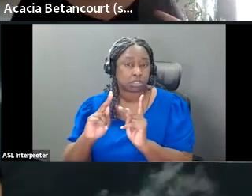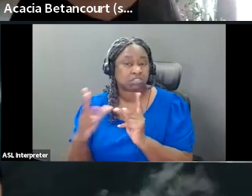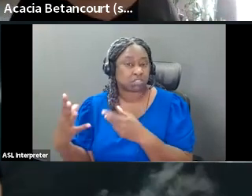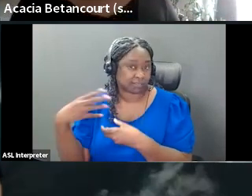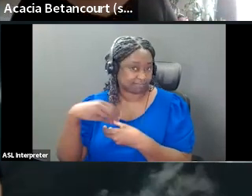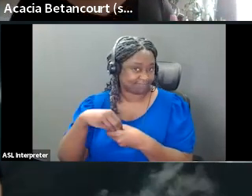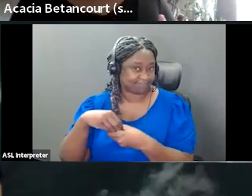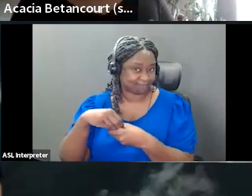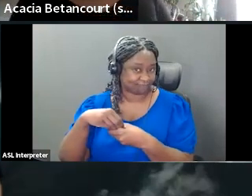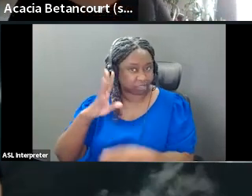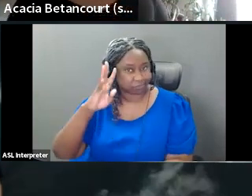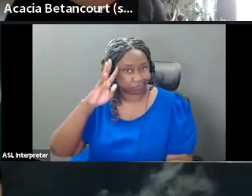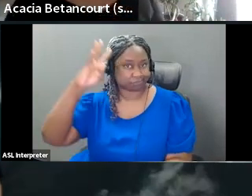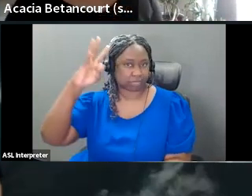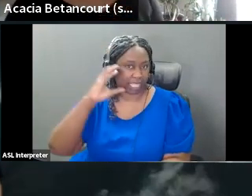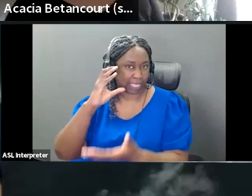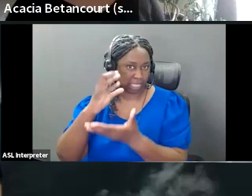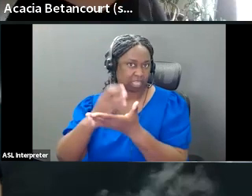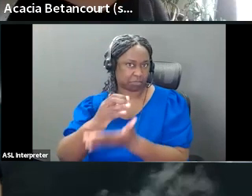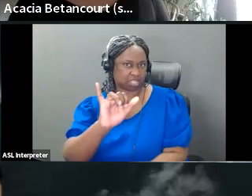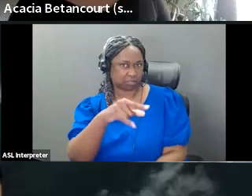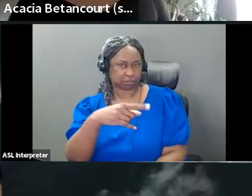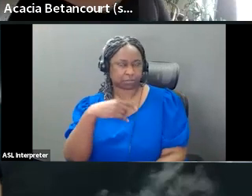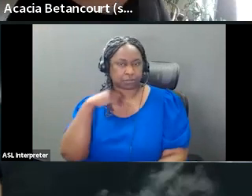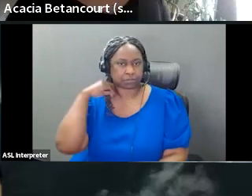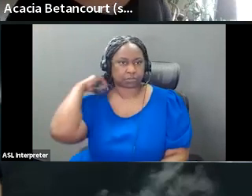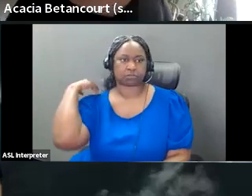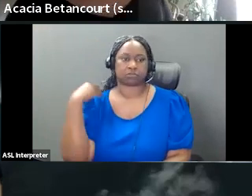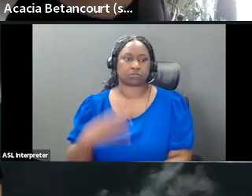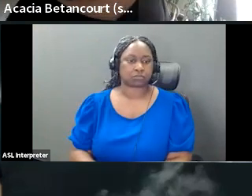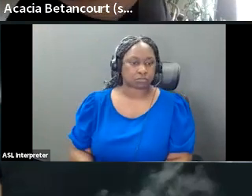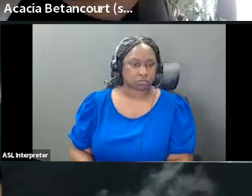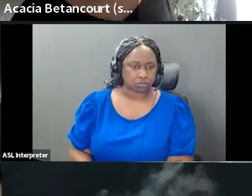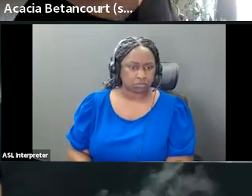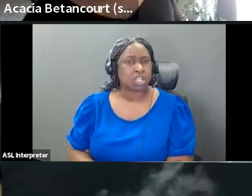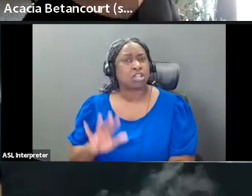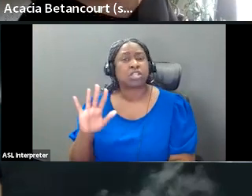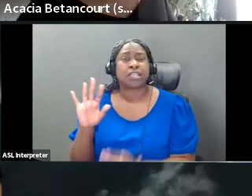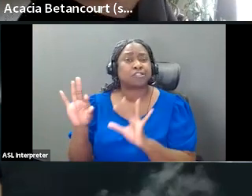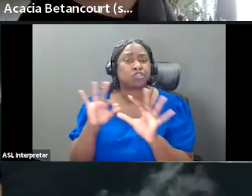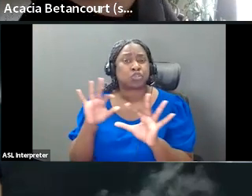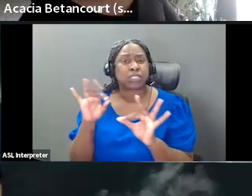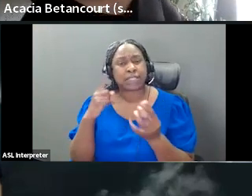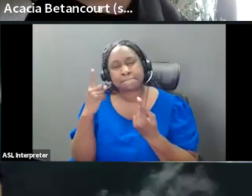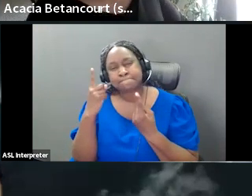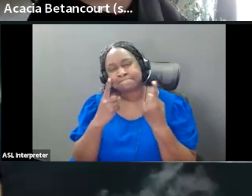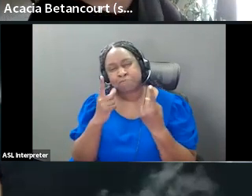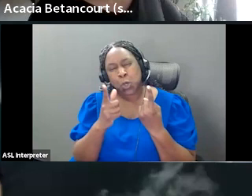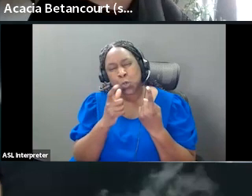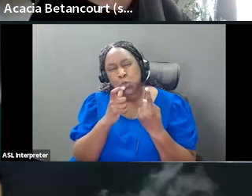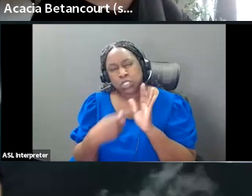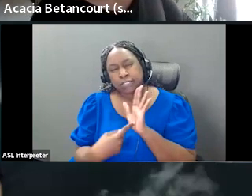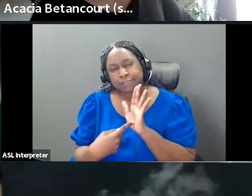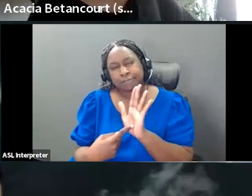in creating an image like this, and made really intentional choices about who to feature and how.